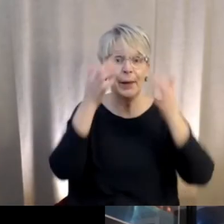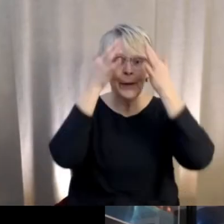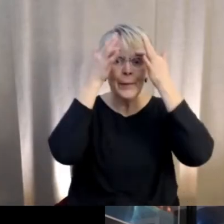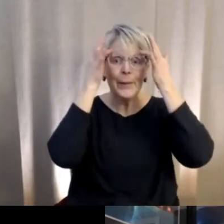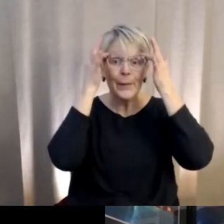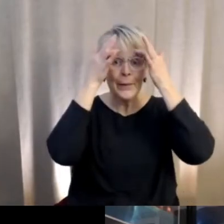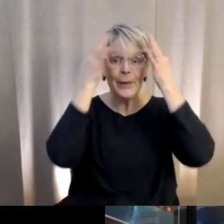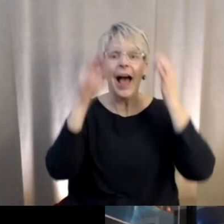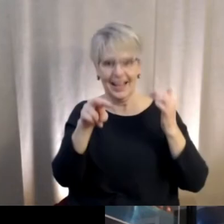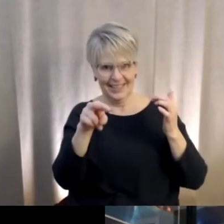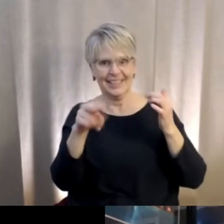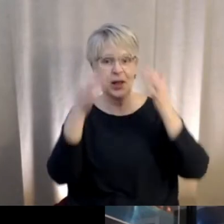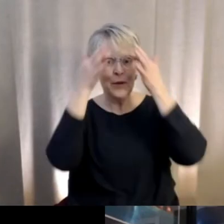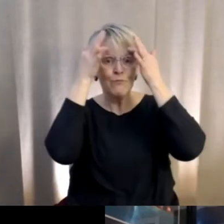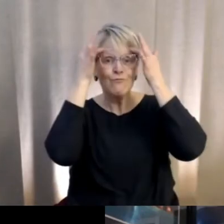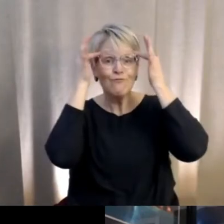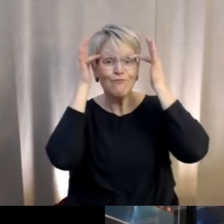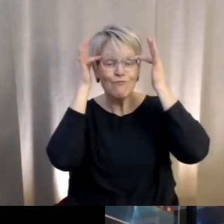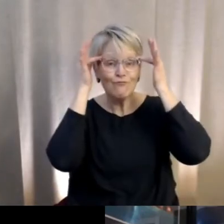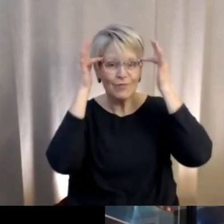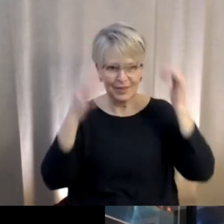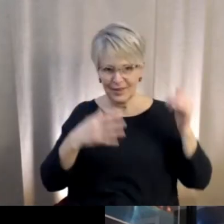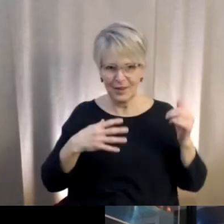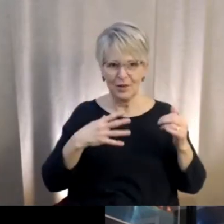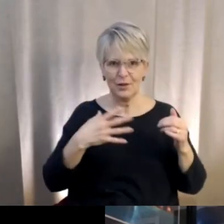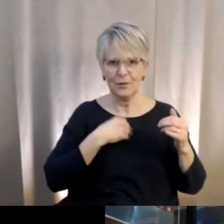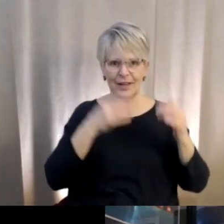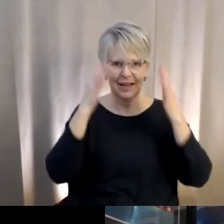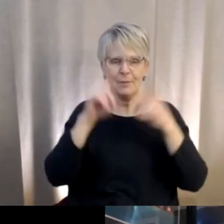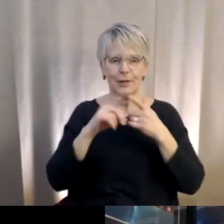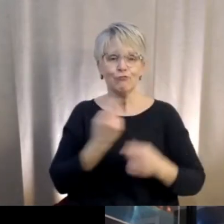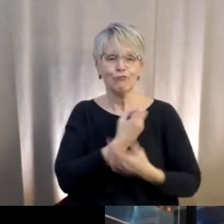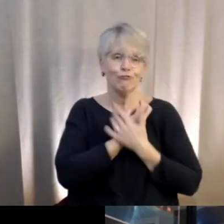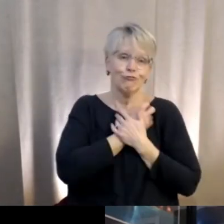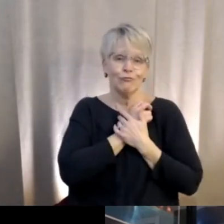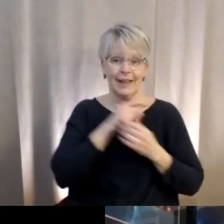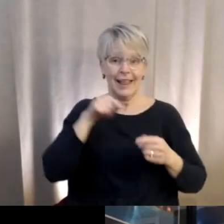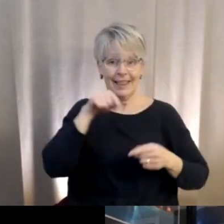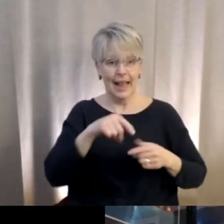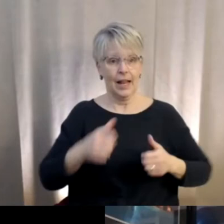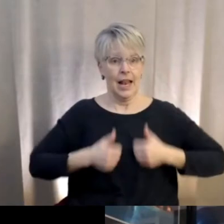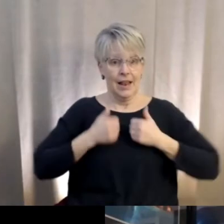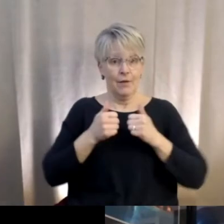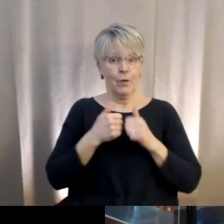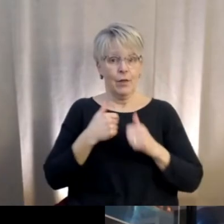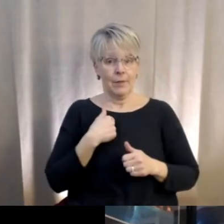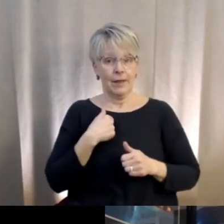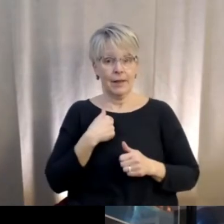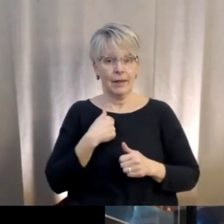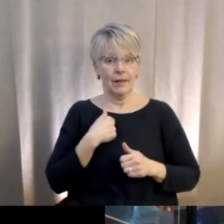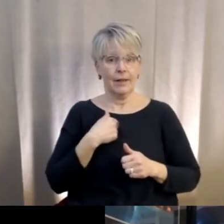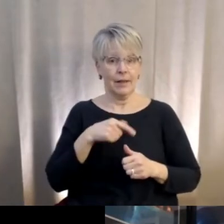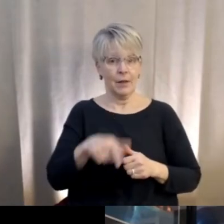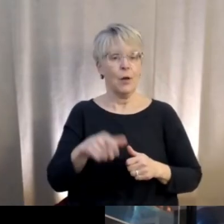right here. Oh, there we go. We can kind of see, but she's a snuggler. And this one is living with me for service